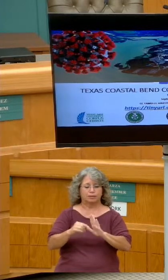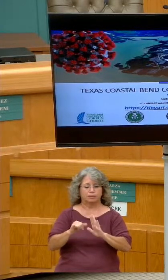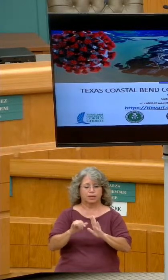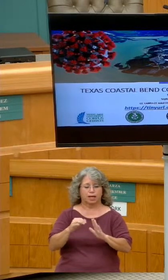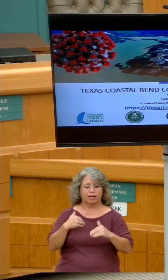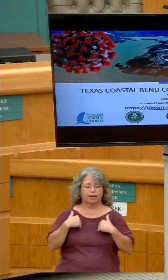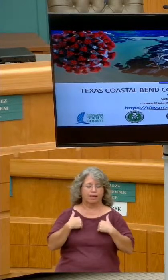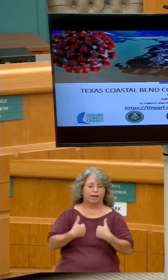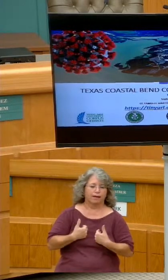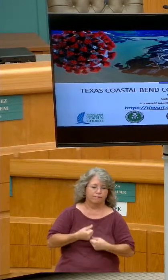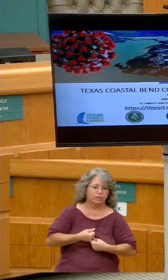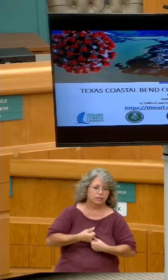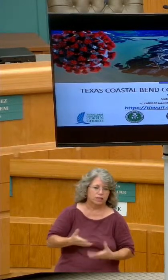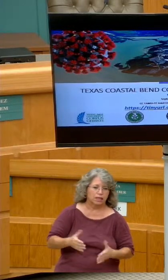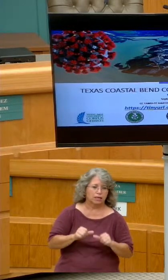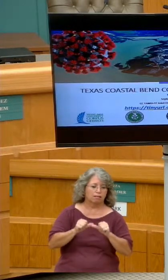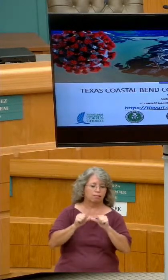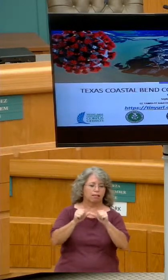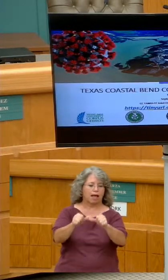virus?